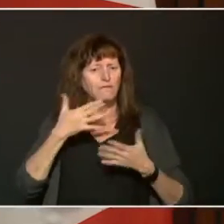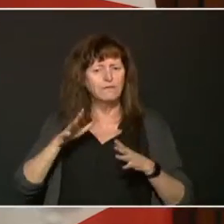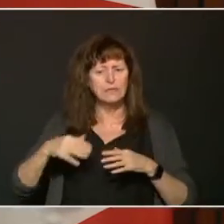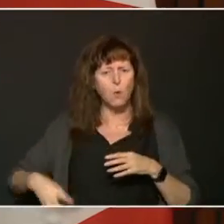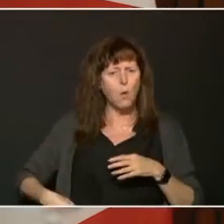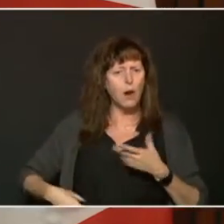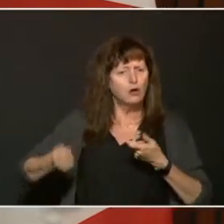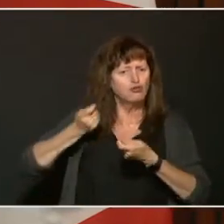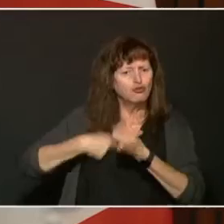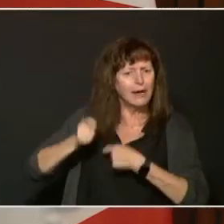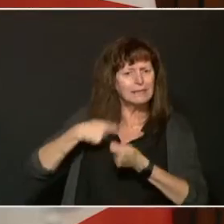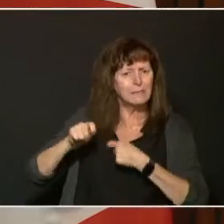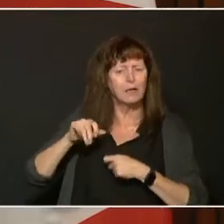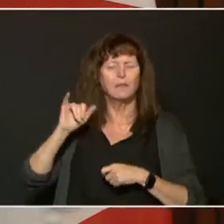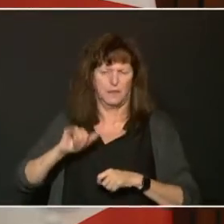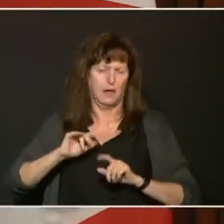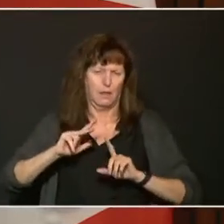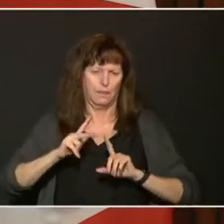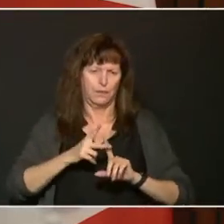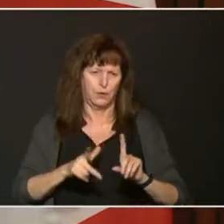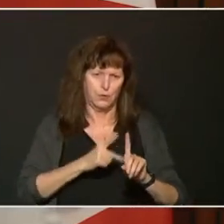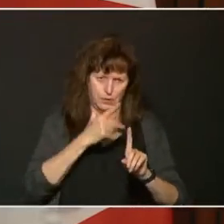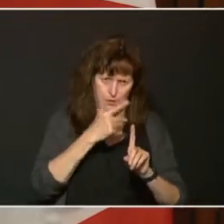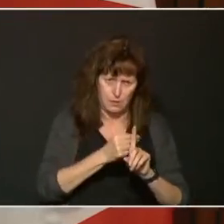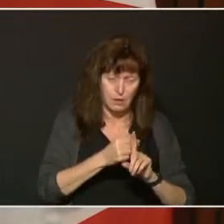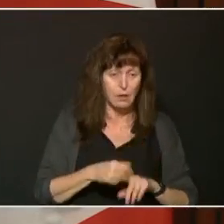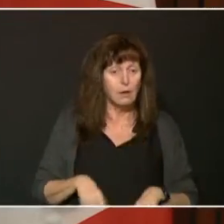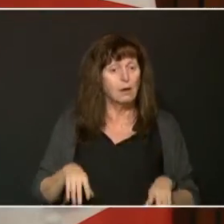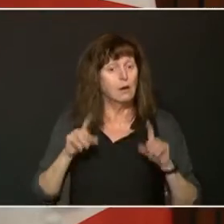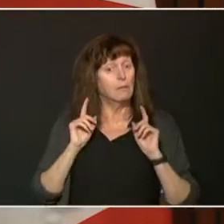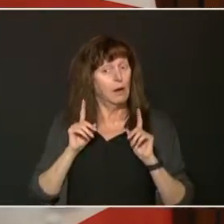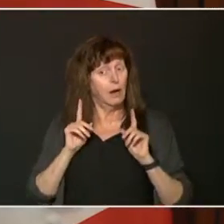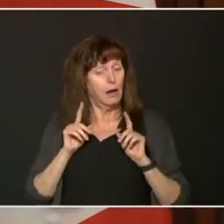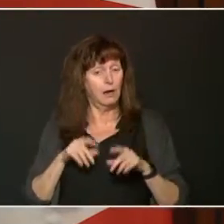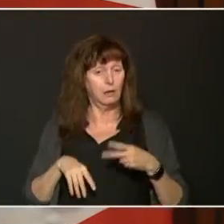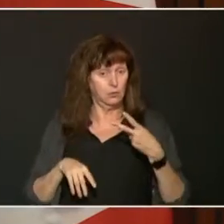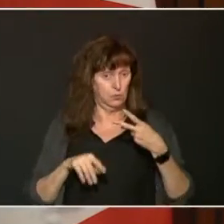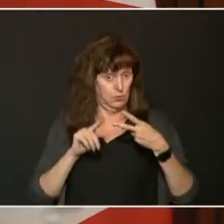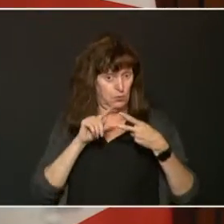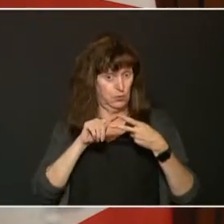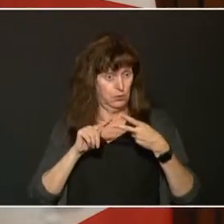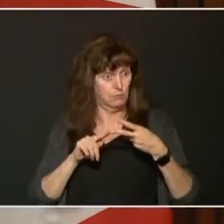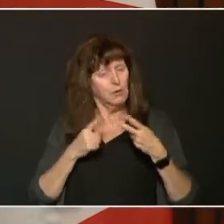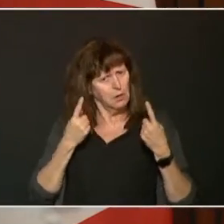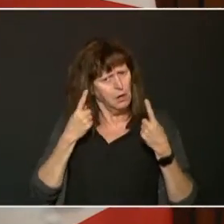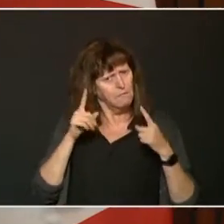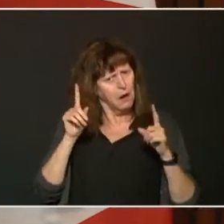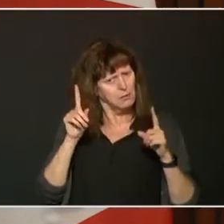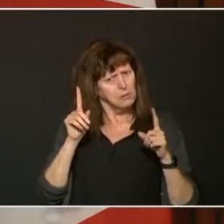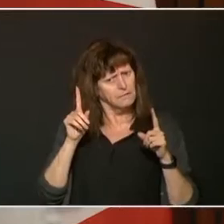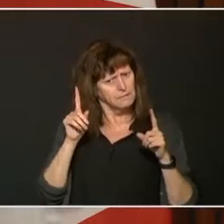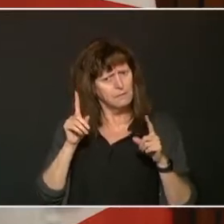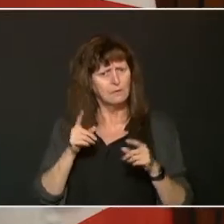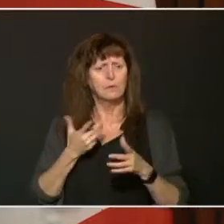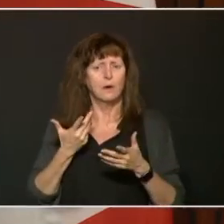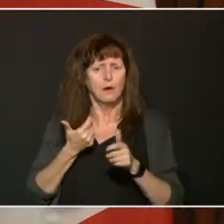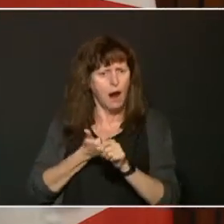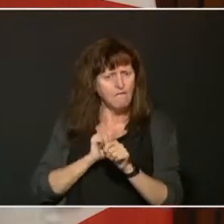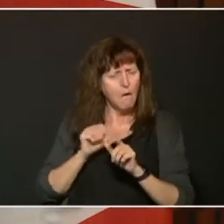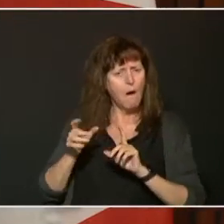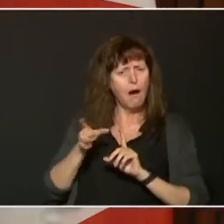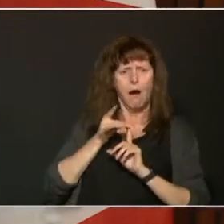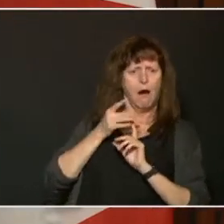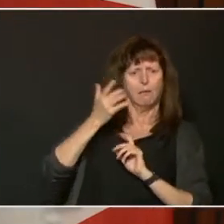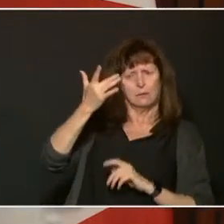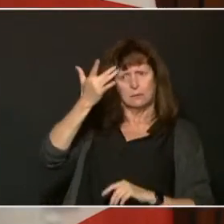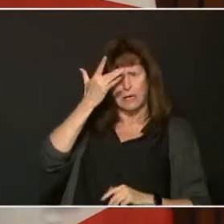that the 2 doses are very effective in preventing not only infection, but particularly serious illness and